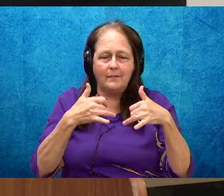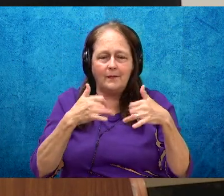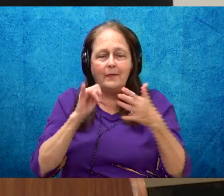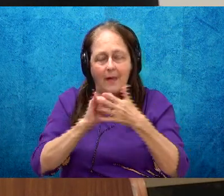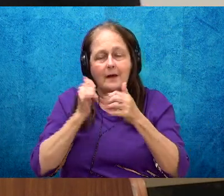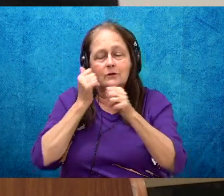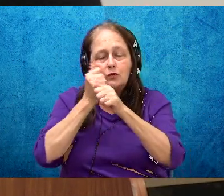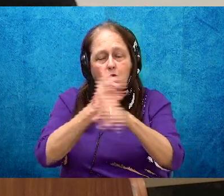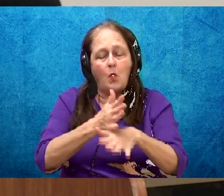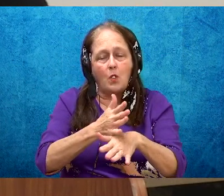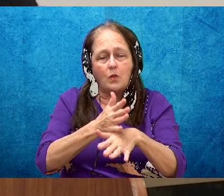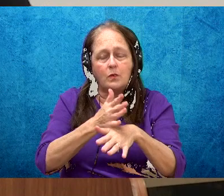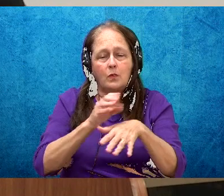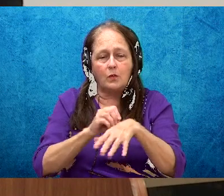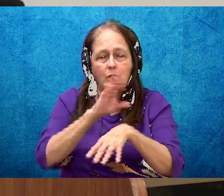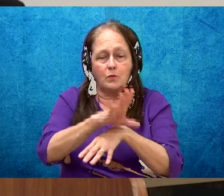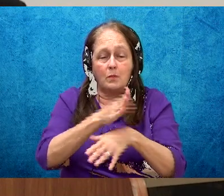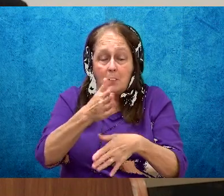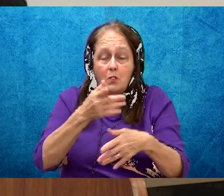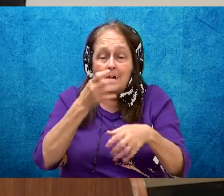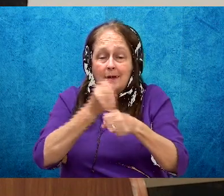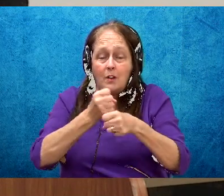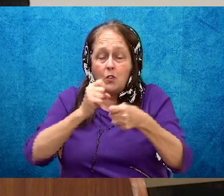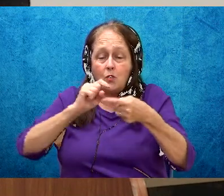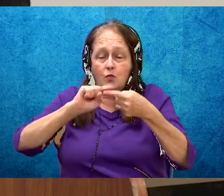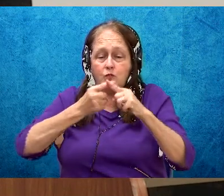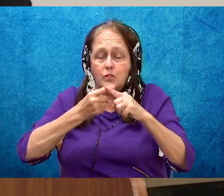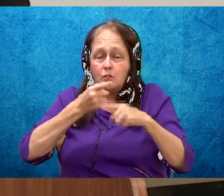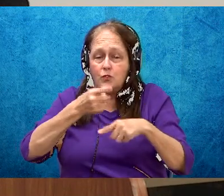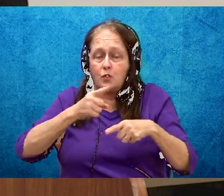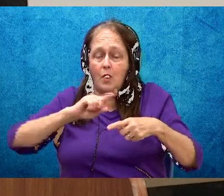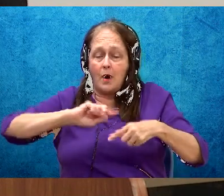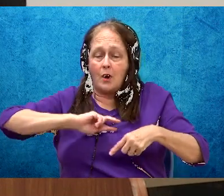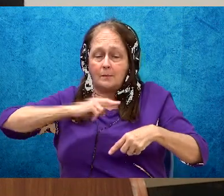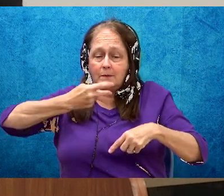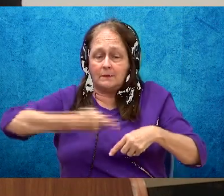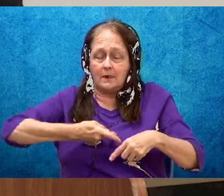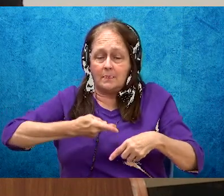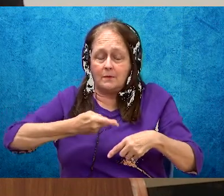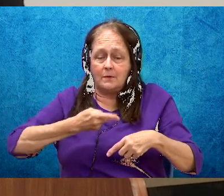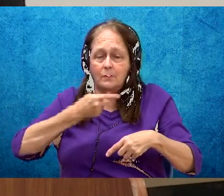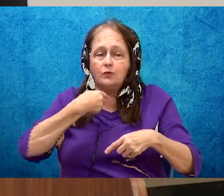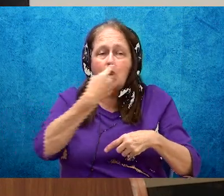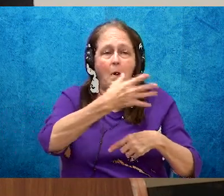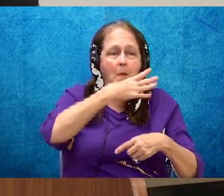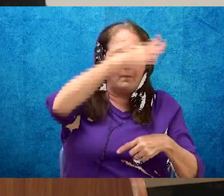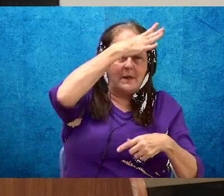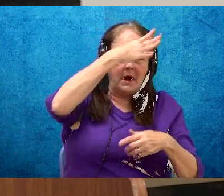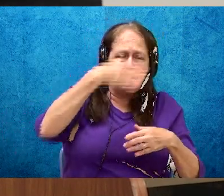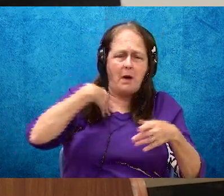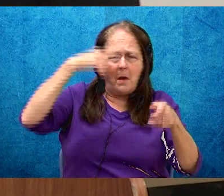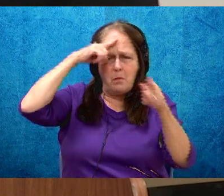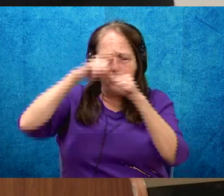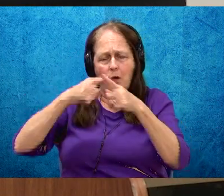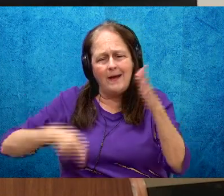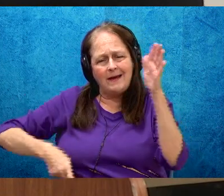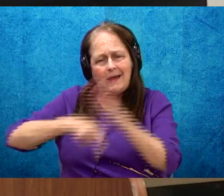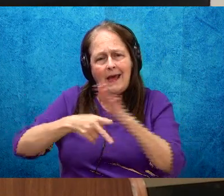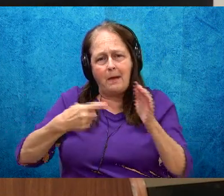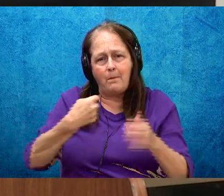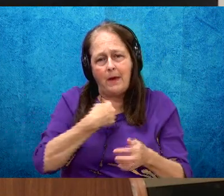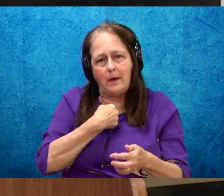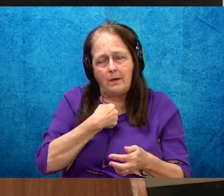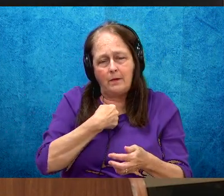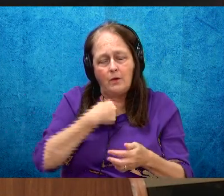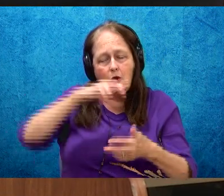cause. But the effect is maybe you got a little bit upset or you went and told mom or dad. Now, our third type